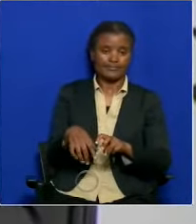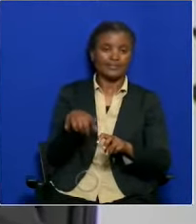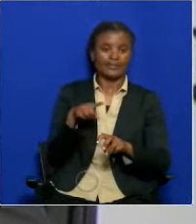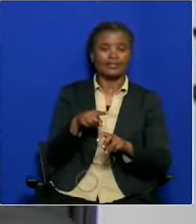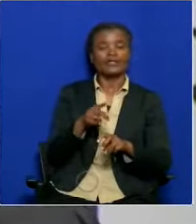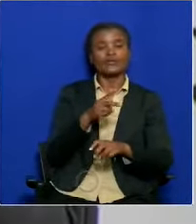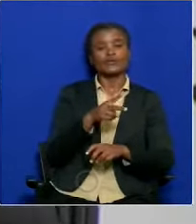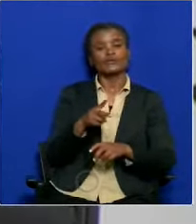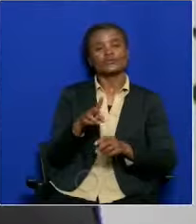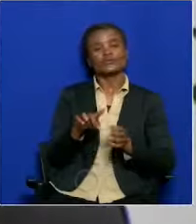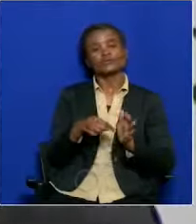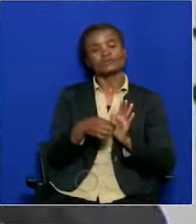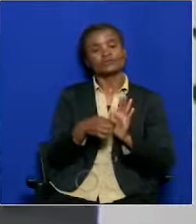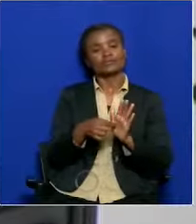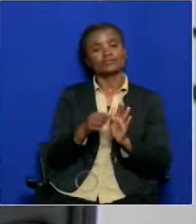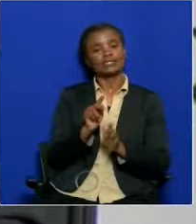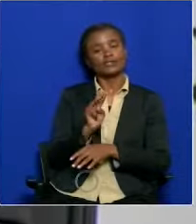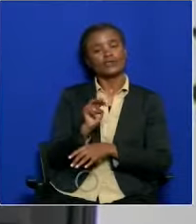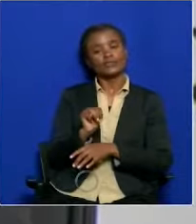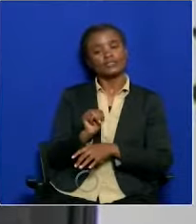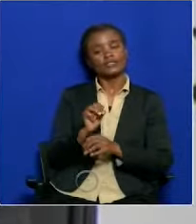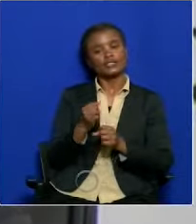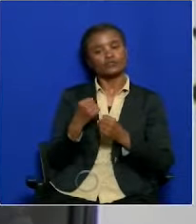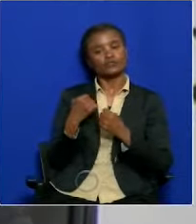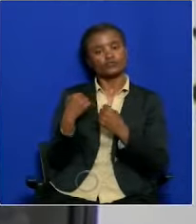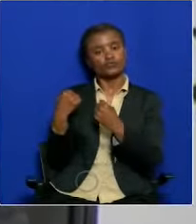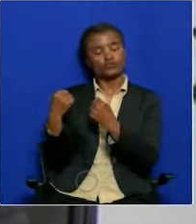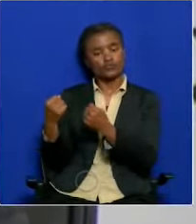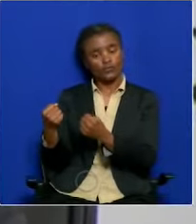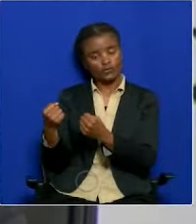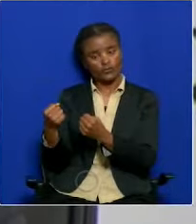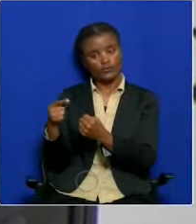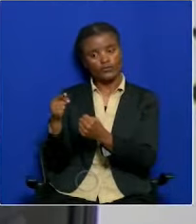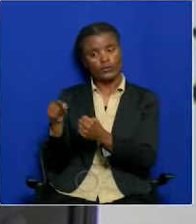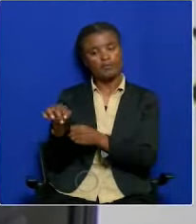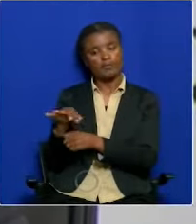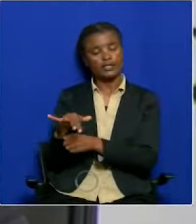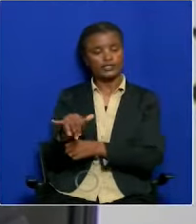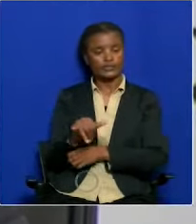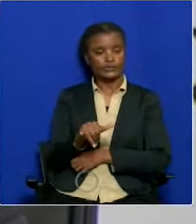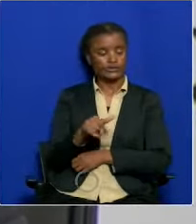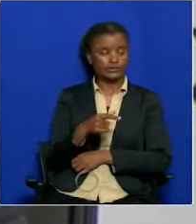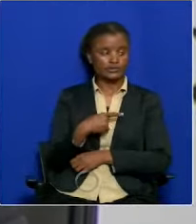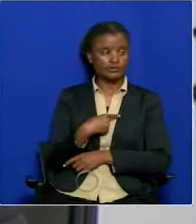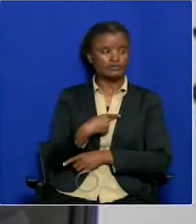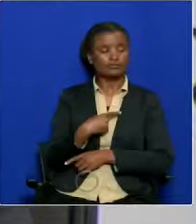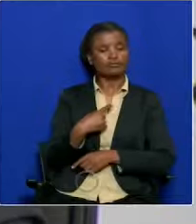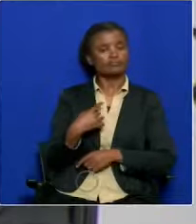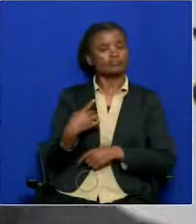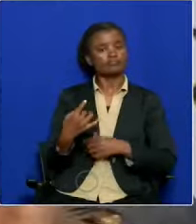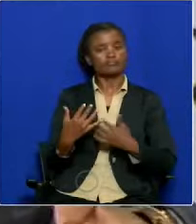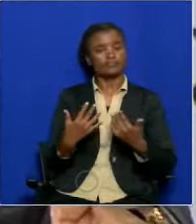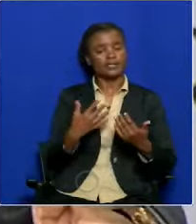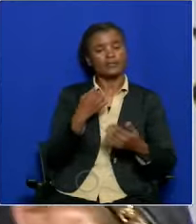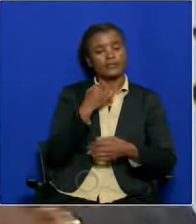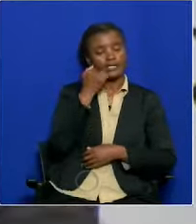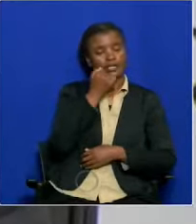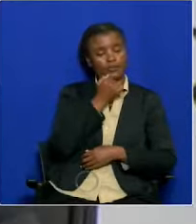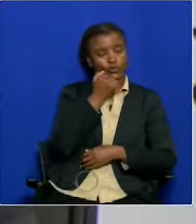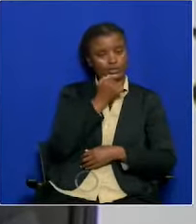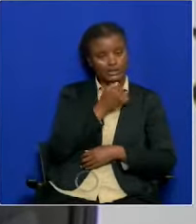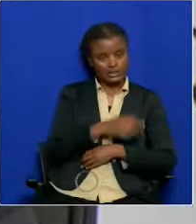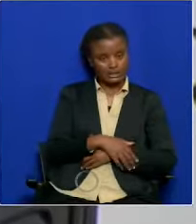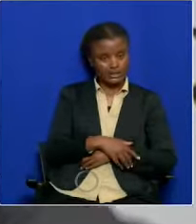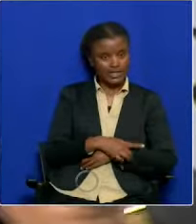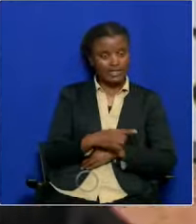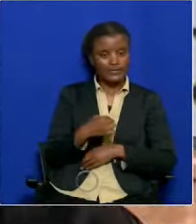they drove to there and which place and so forth. I profusely apologize. I didn't look at